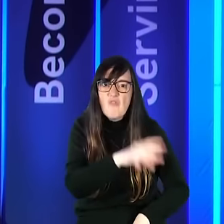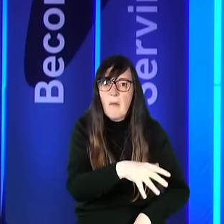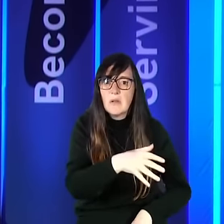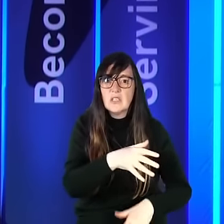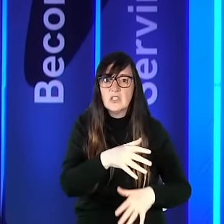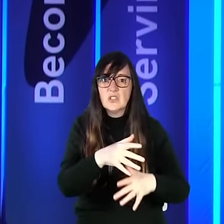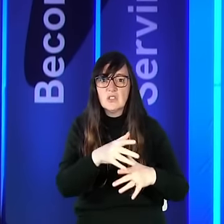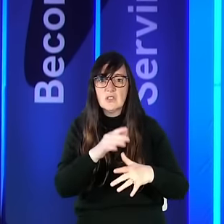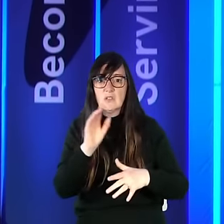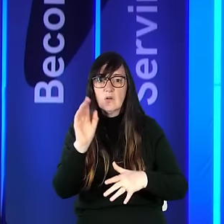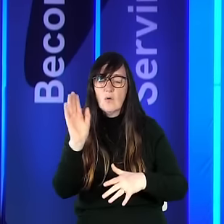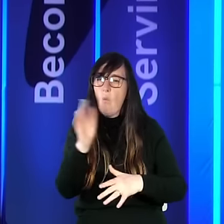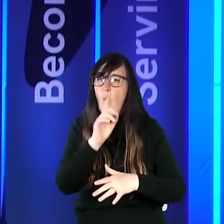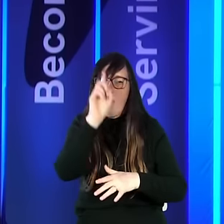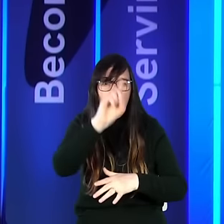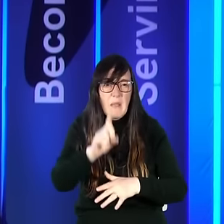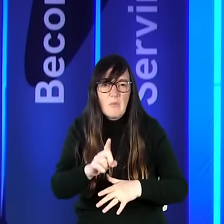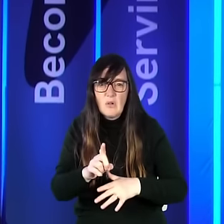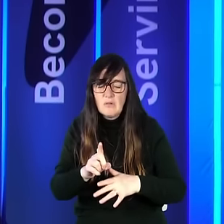die.